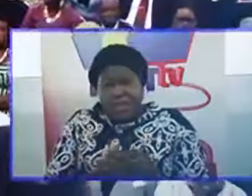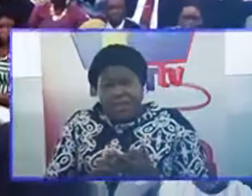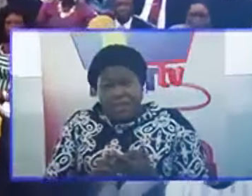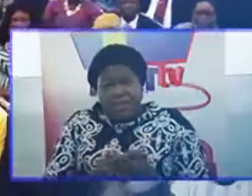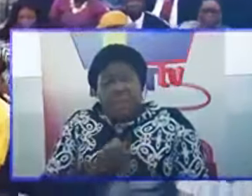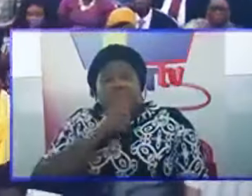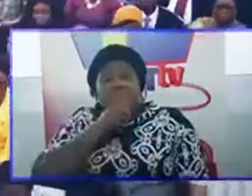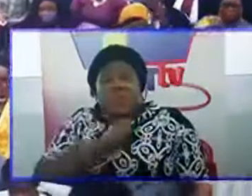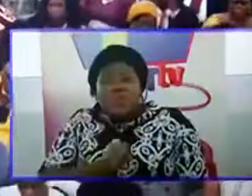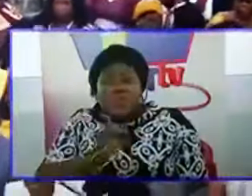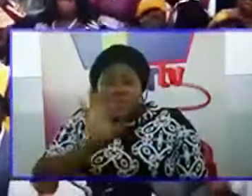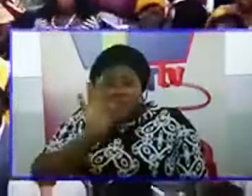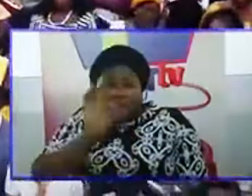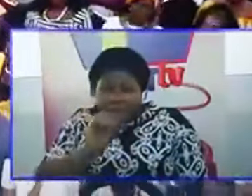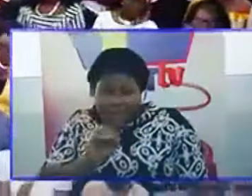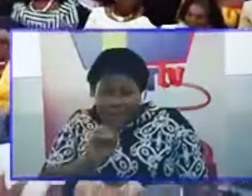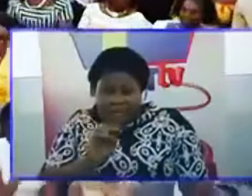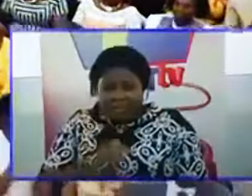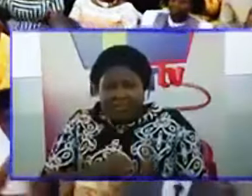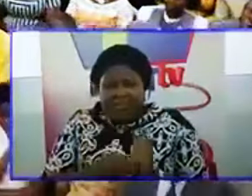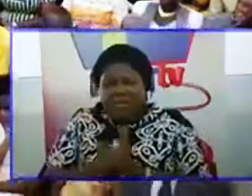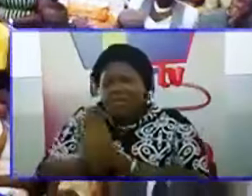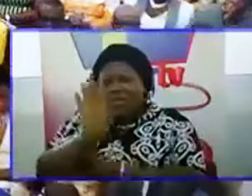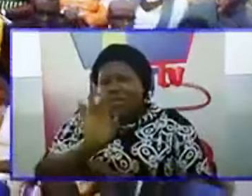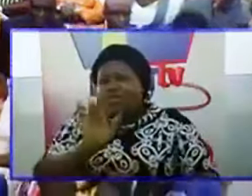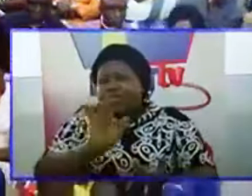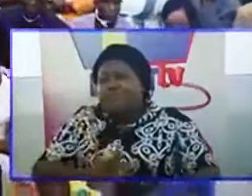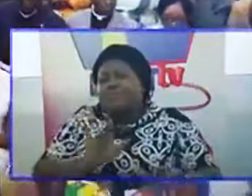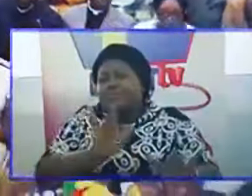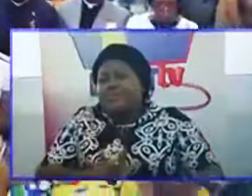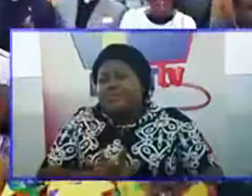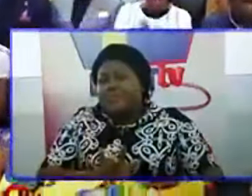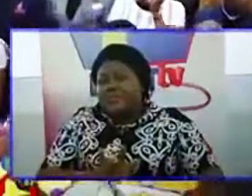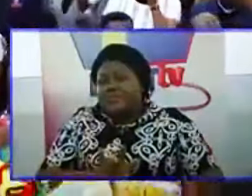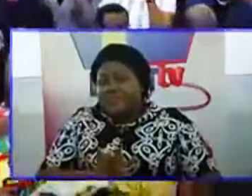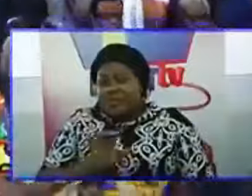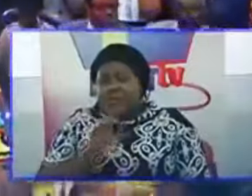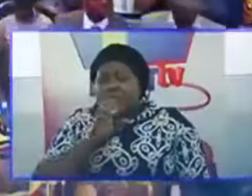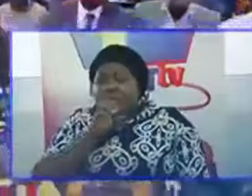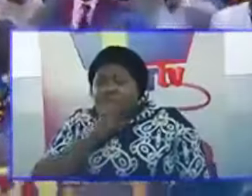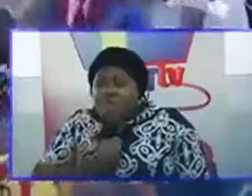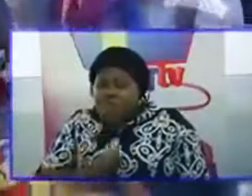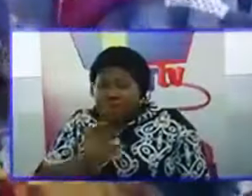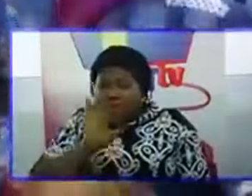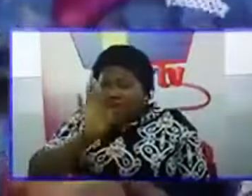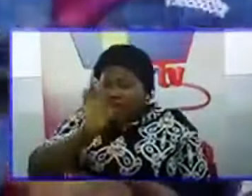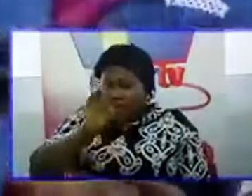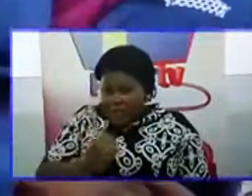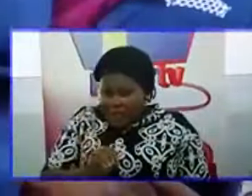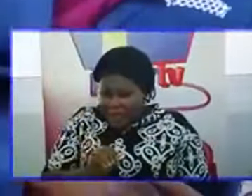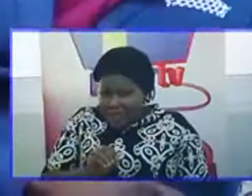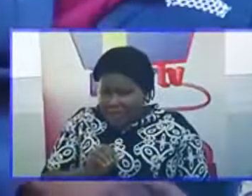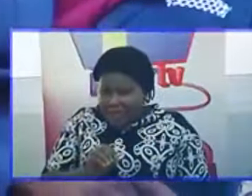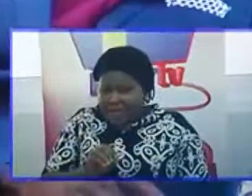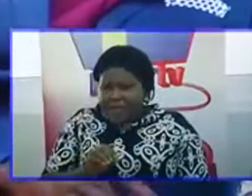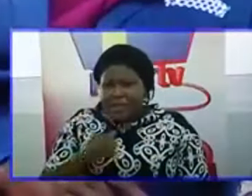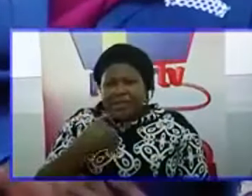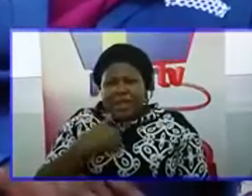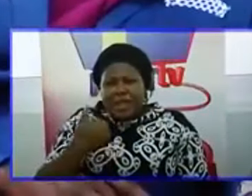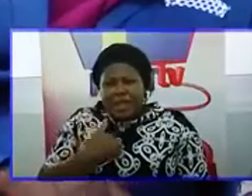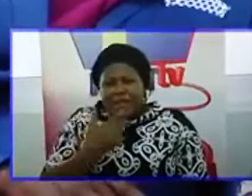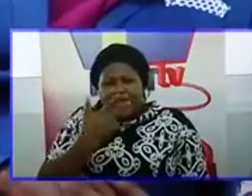has actually privileged you. If you live for 90 years, you'll be living in three generations.